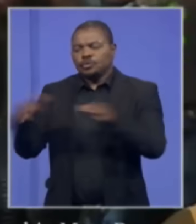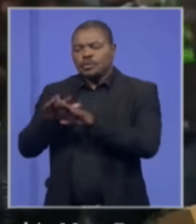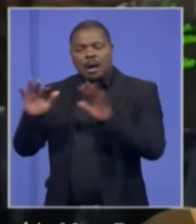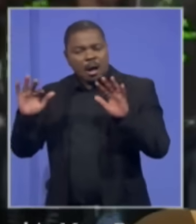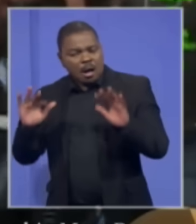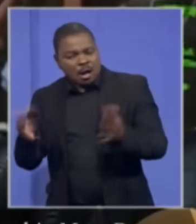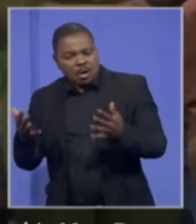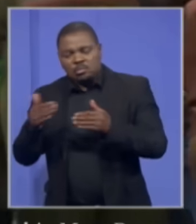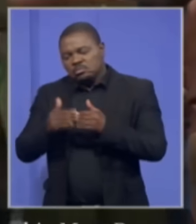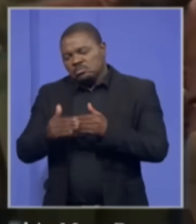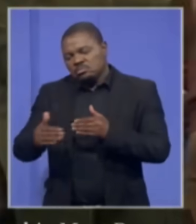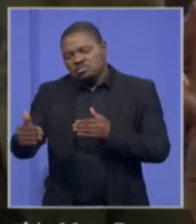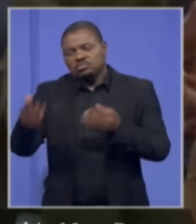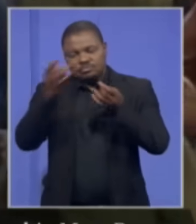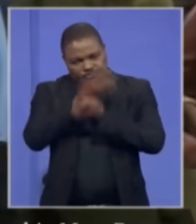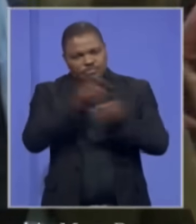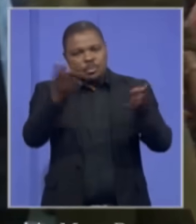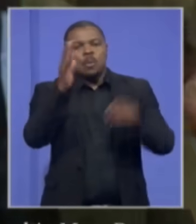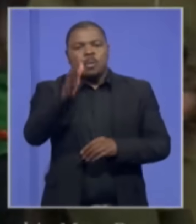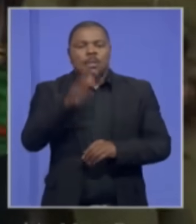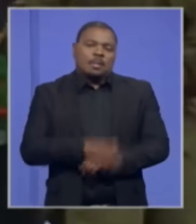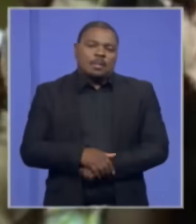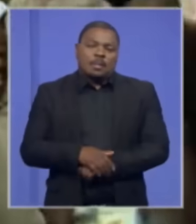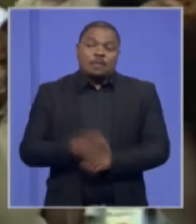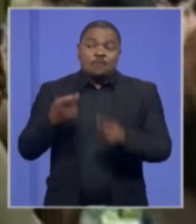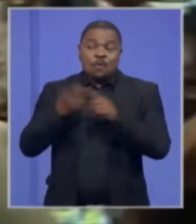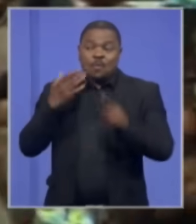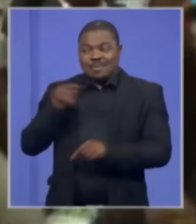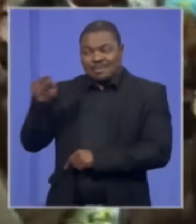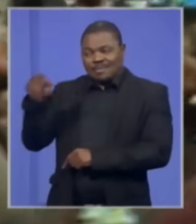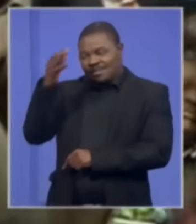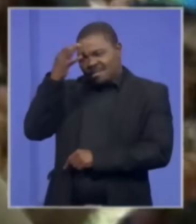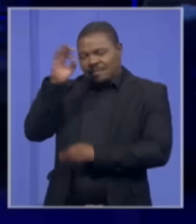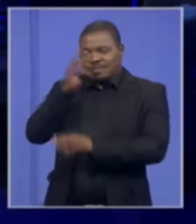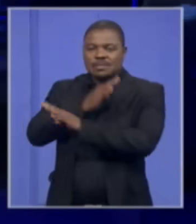di tla phatlalatswa ha nako e ntse e tsamaya ke ba mmusong Zambia.